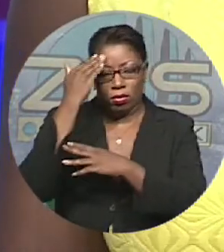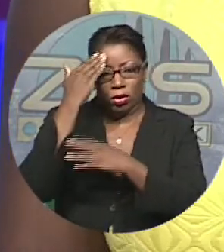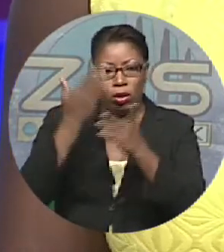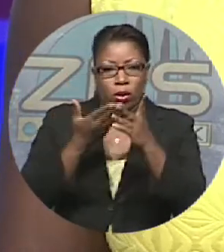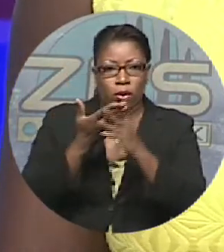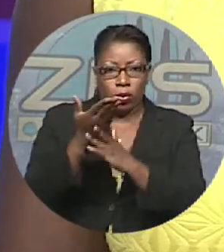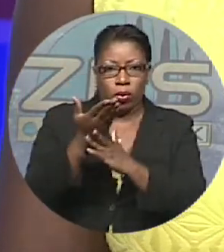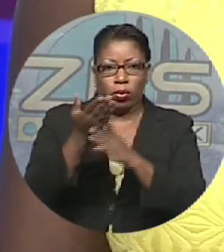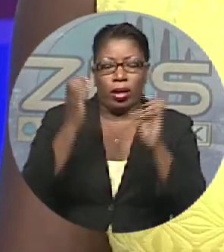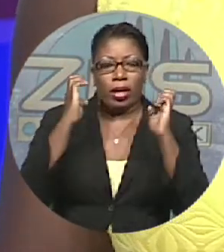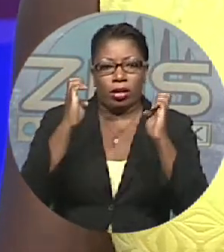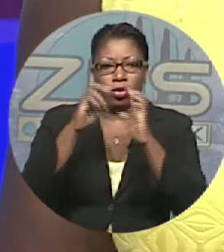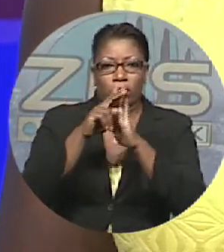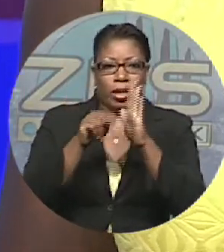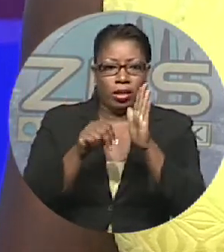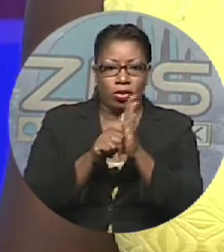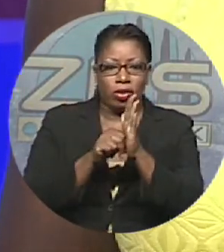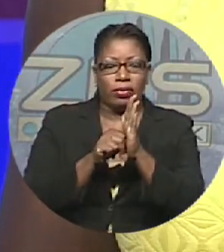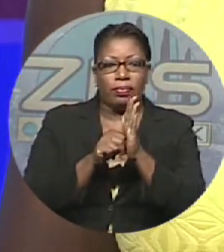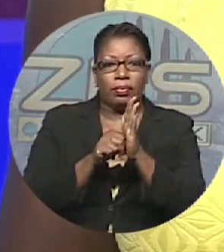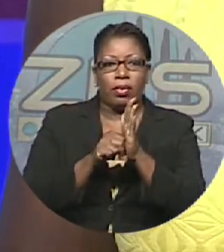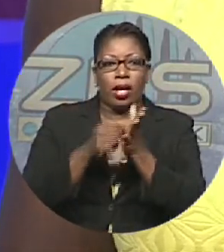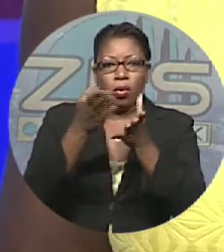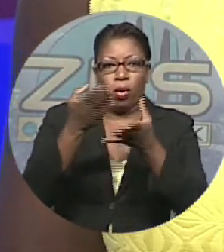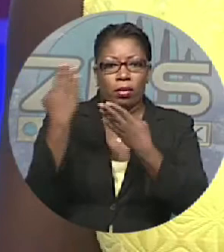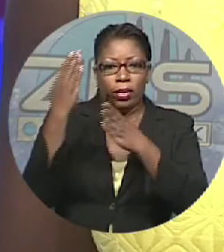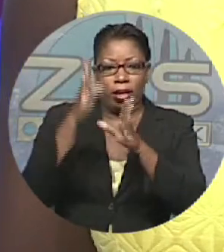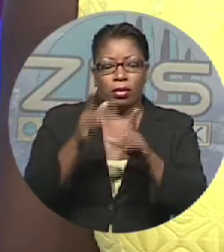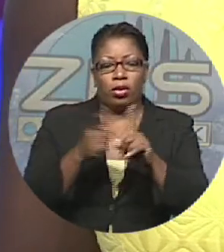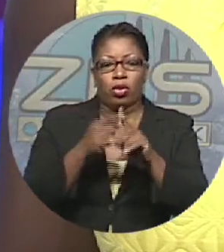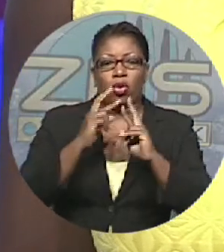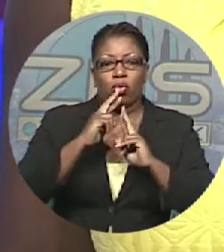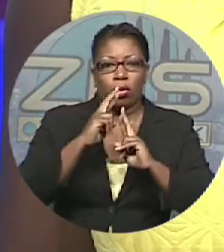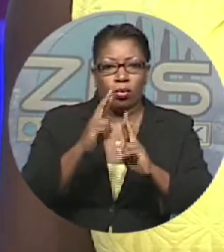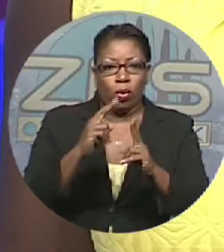education and appealing to Bahamians to report abuse.